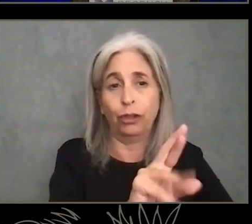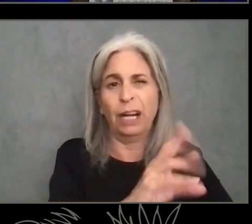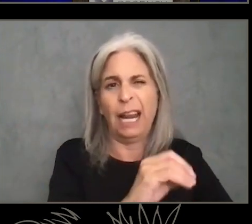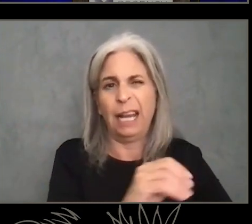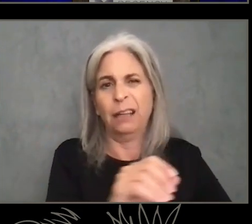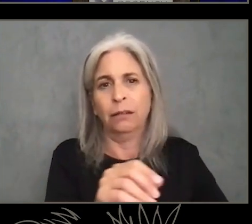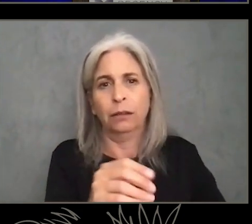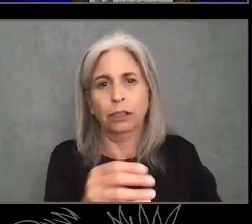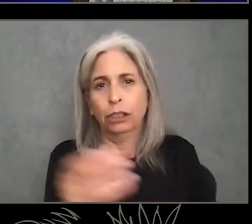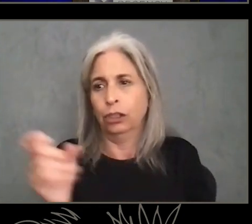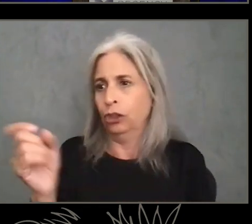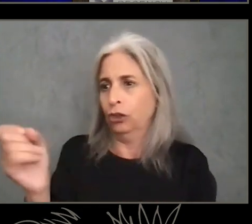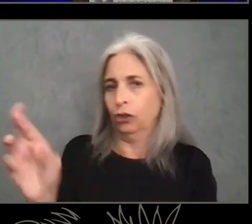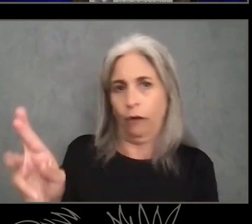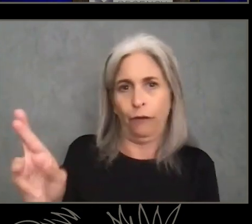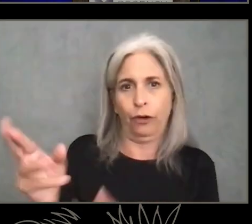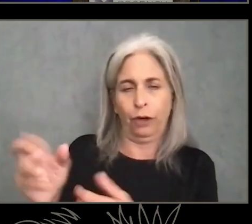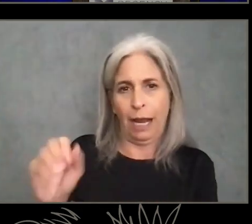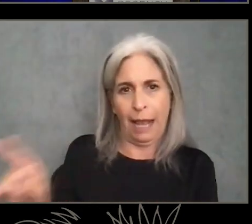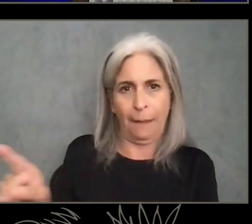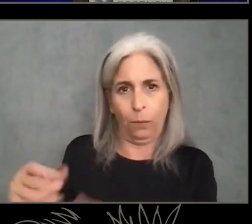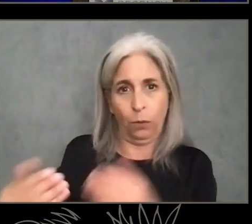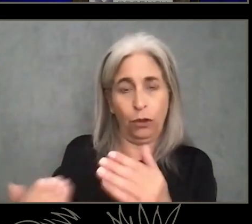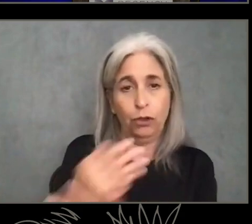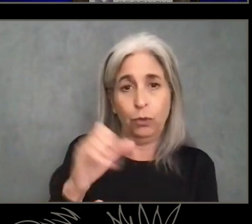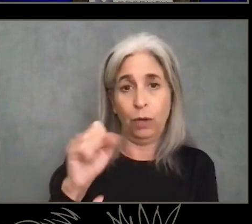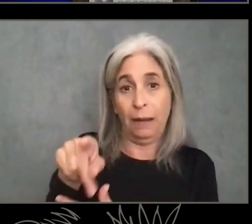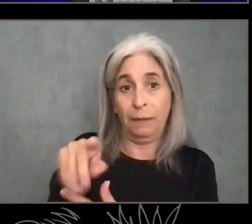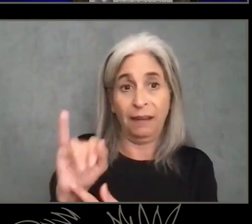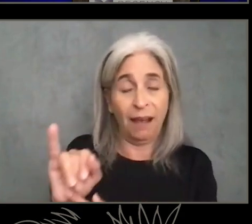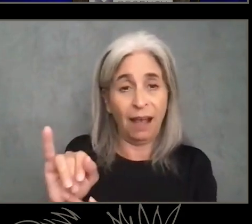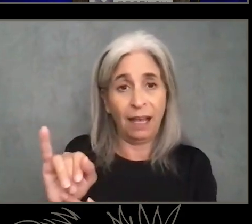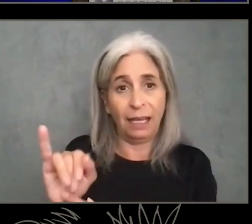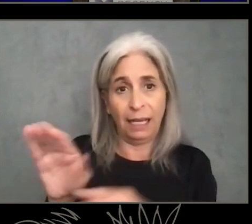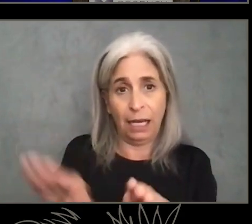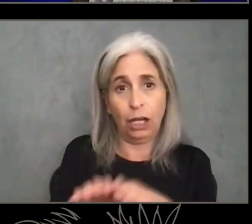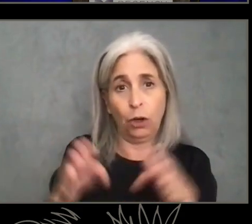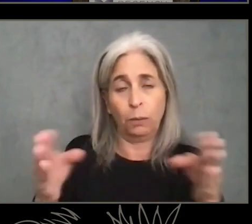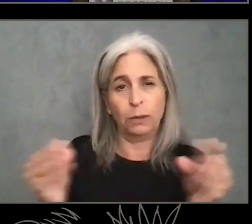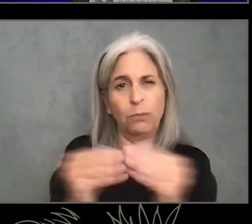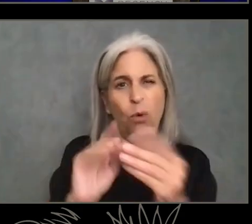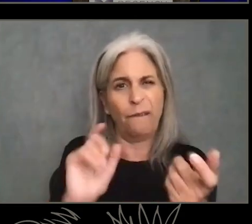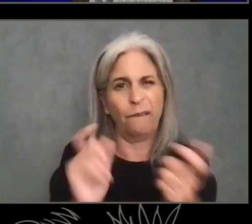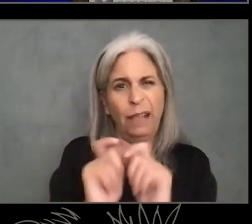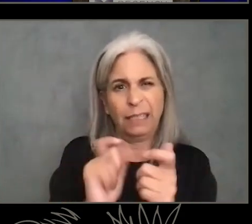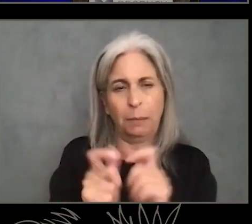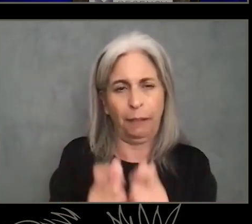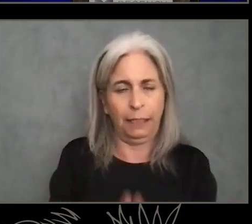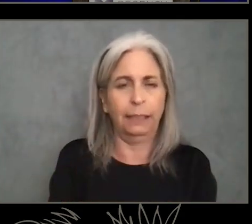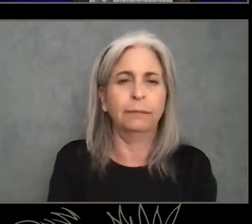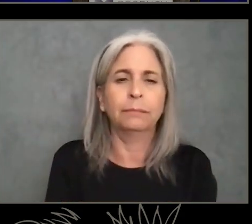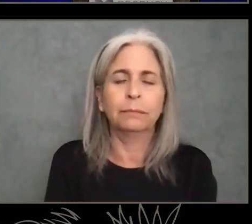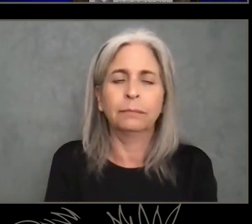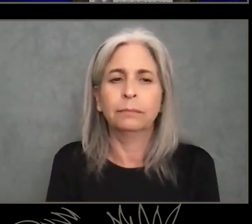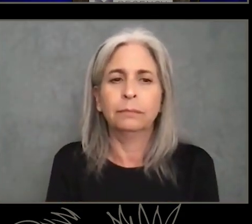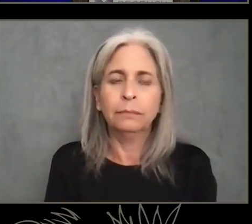app. So with this new environment API, it opens up that more flexibility there.